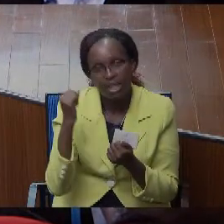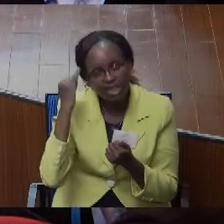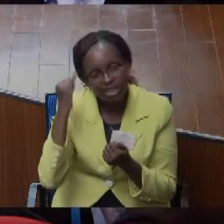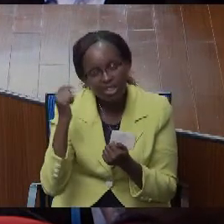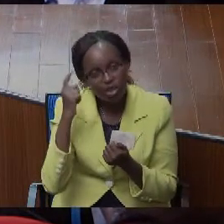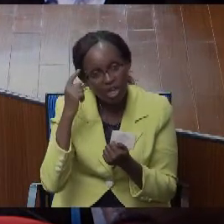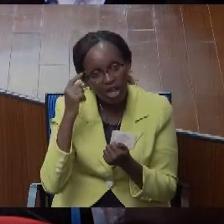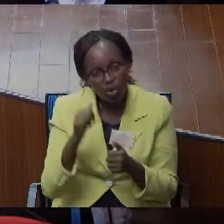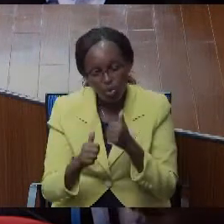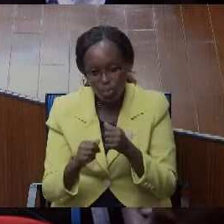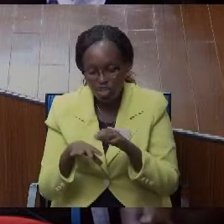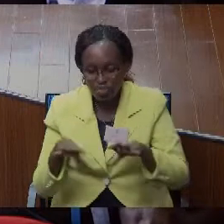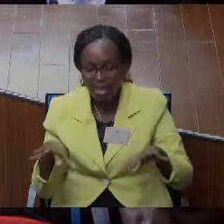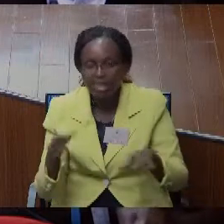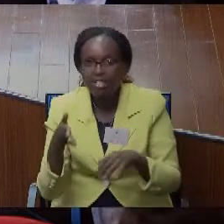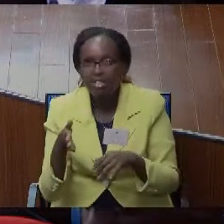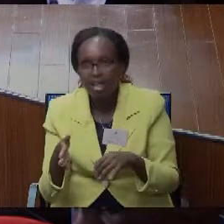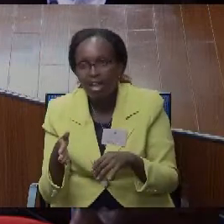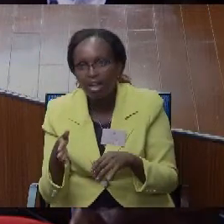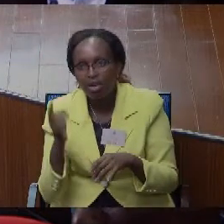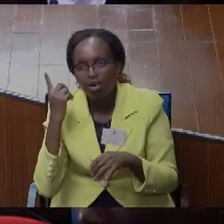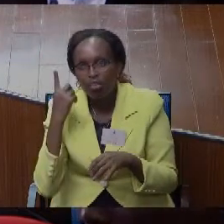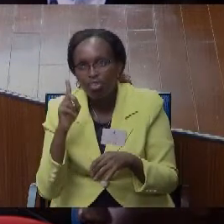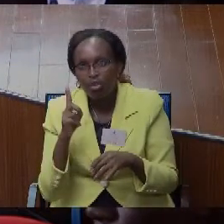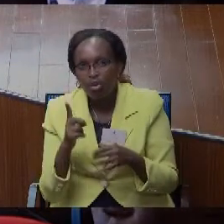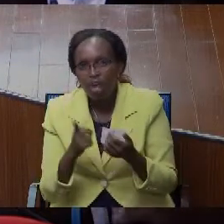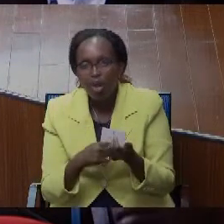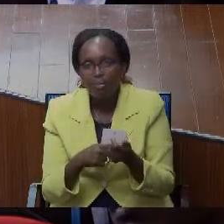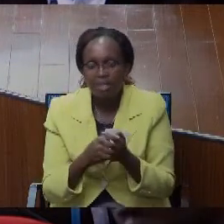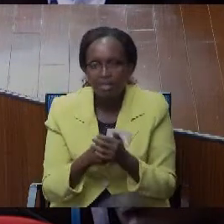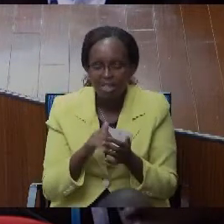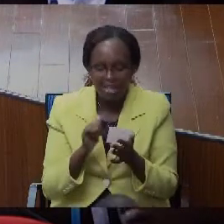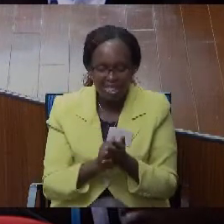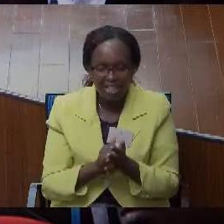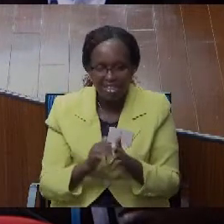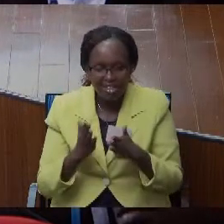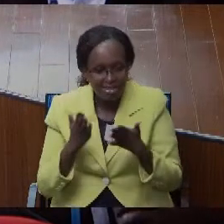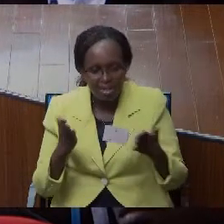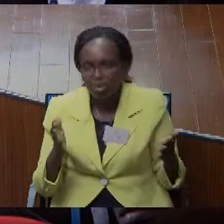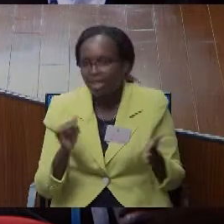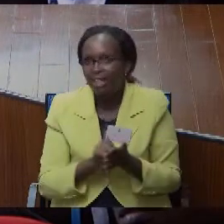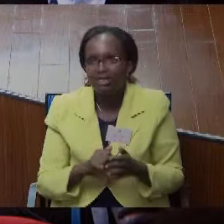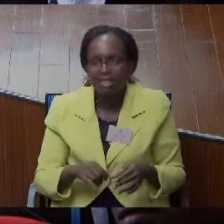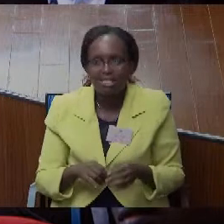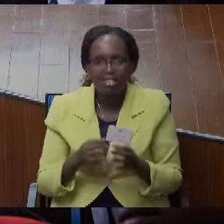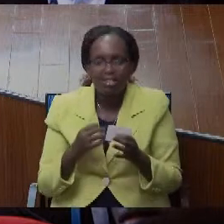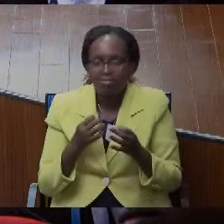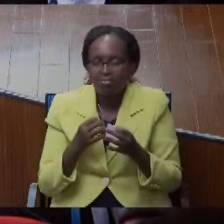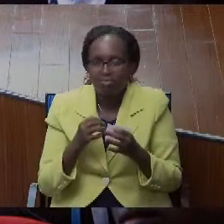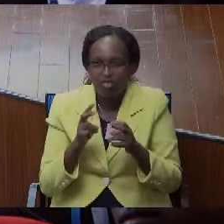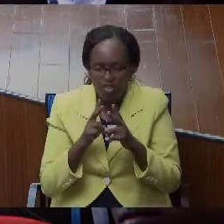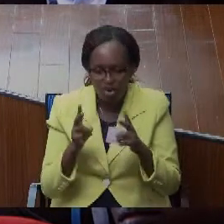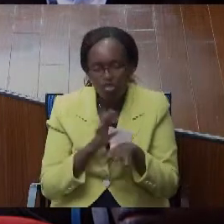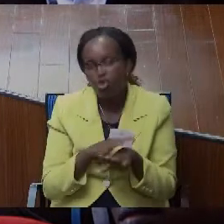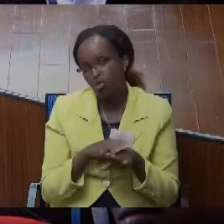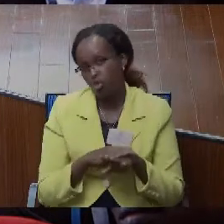market exists for what product at what price. That is a phenomenon that is liberating. But perhaps the most important